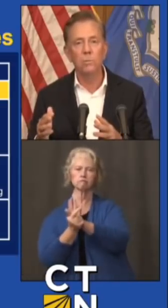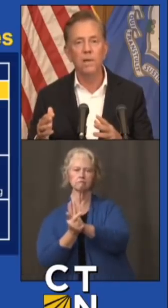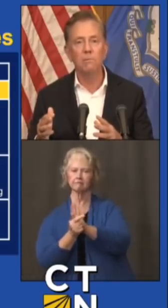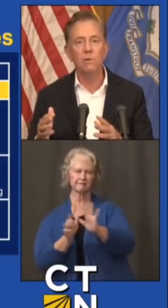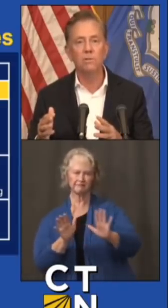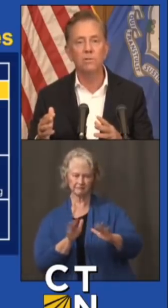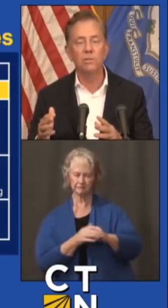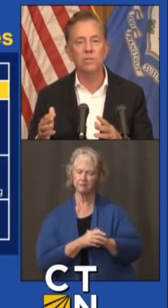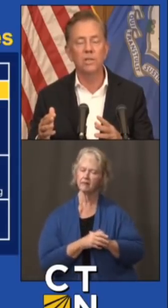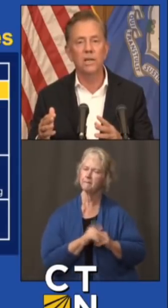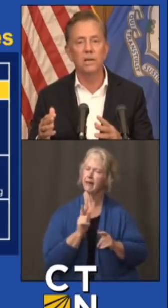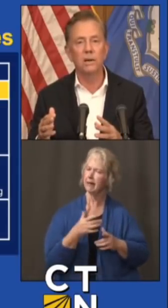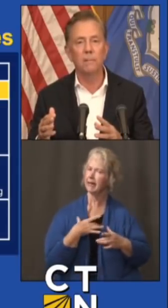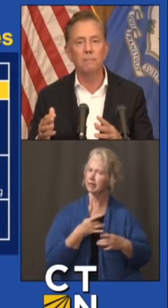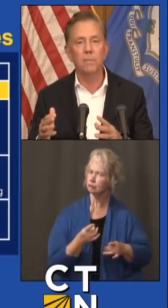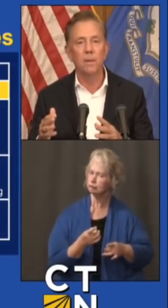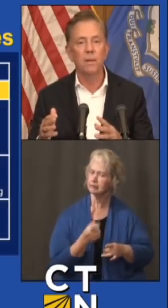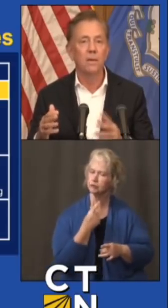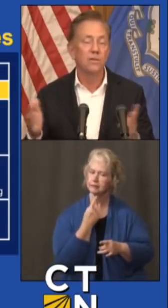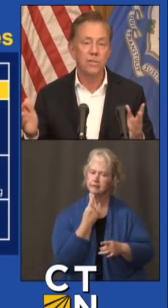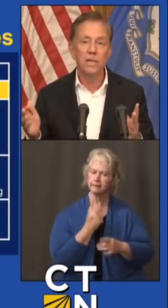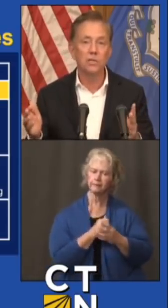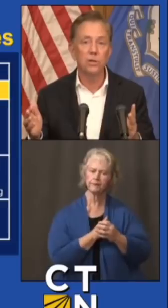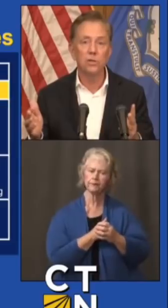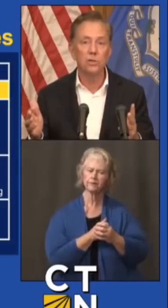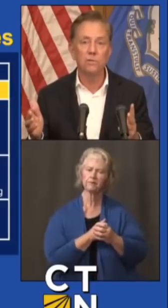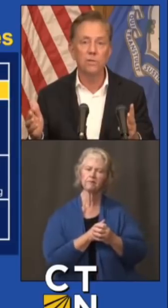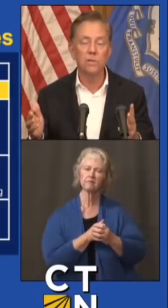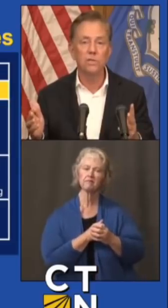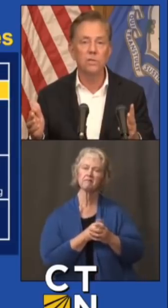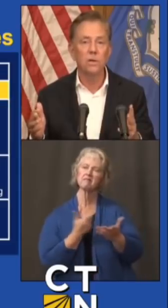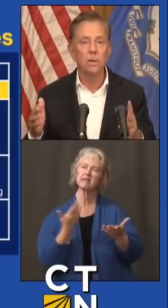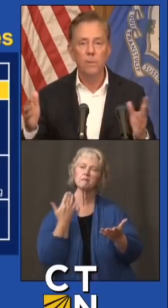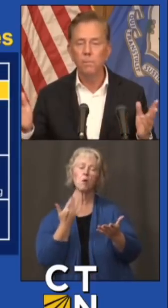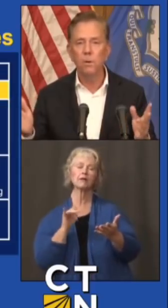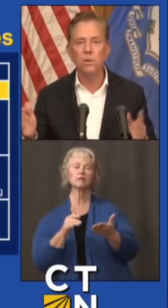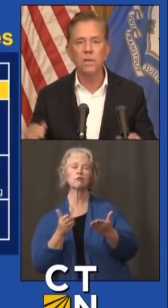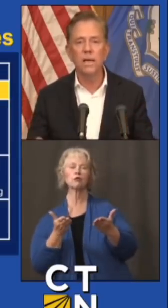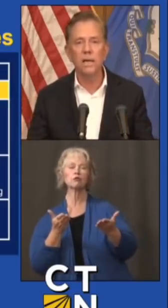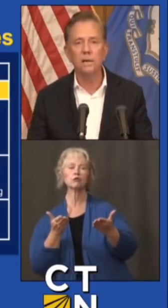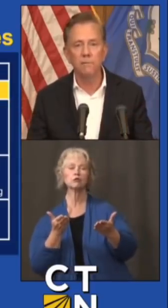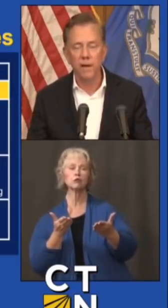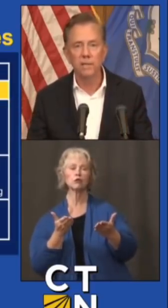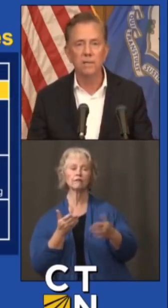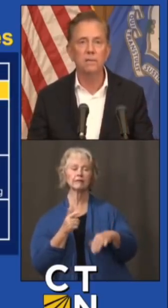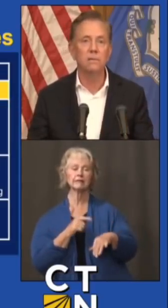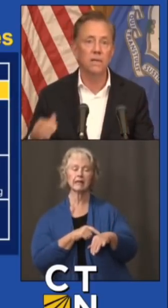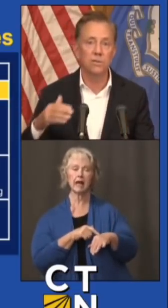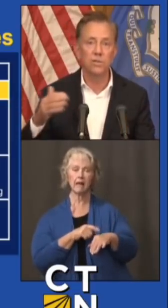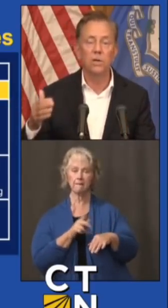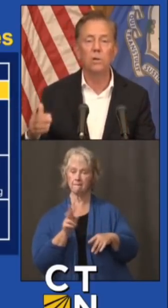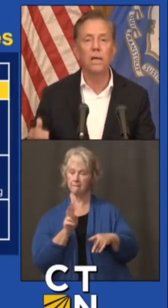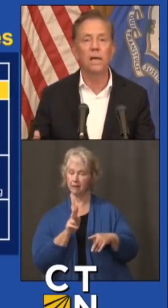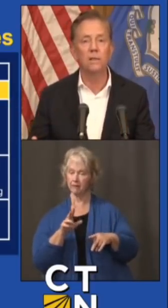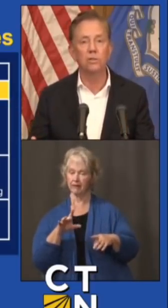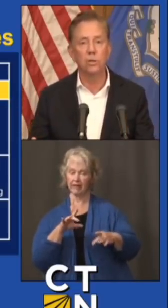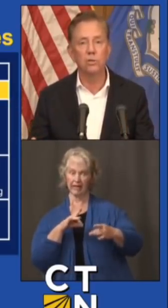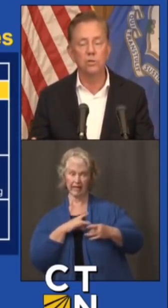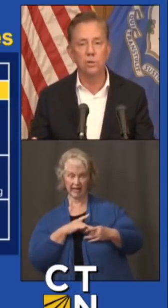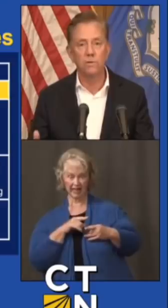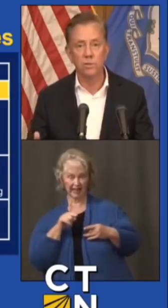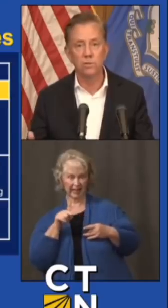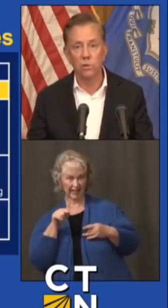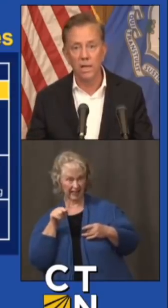of more interest to me was, she said, say the church services, people aren't getting infected necessarily at the